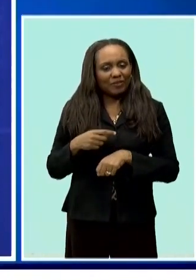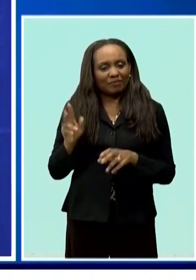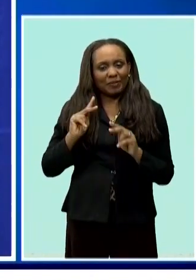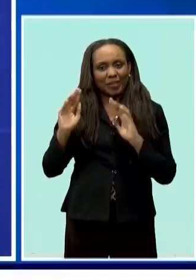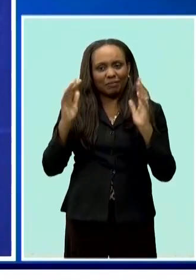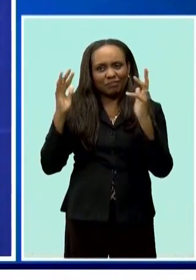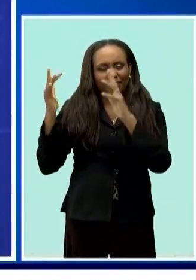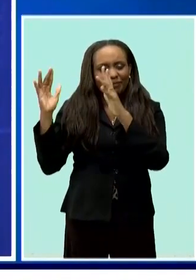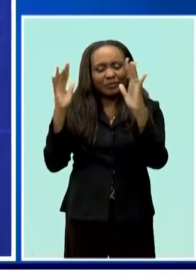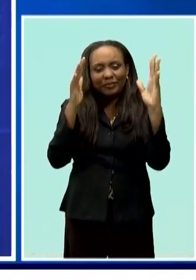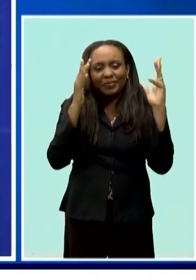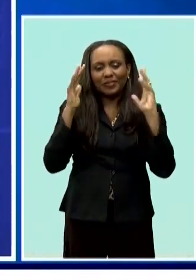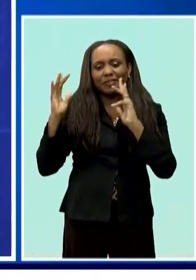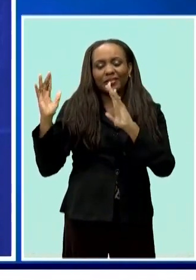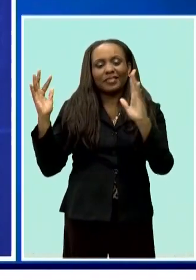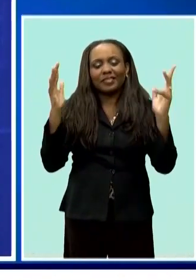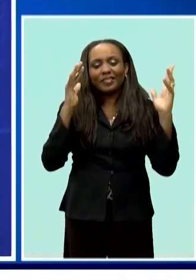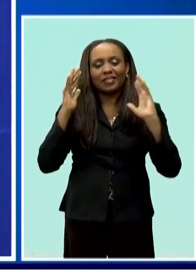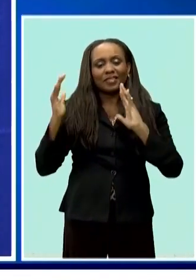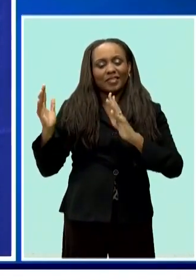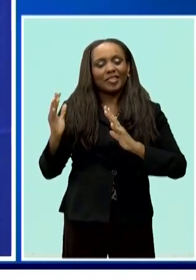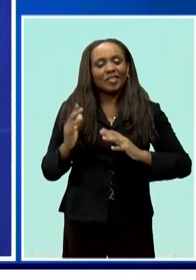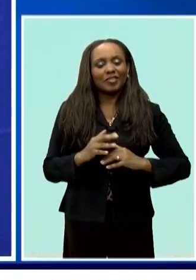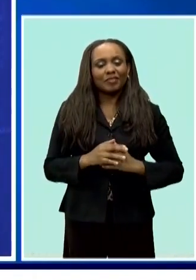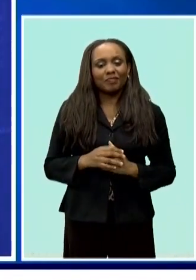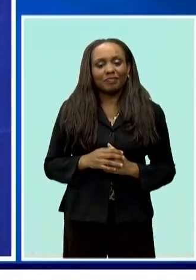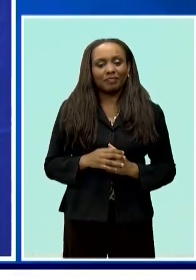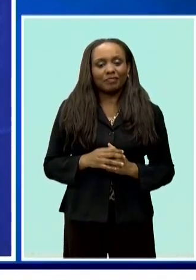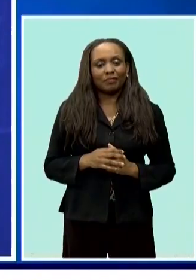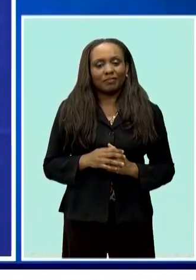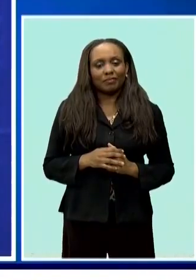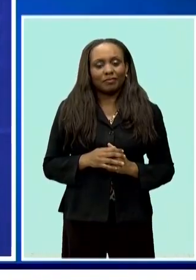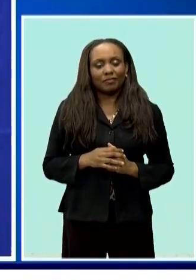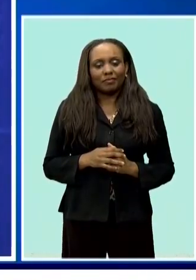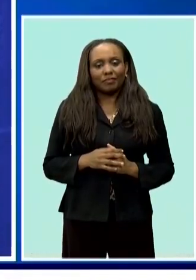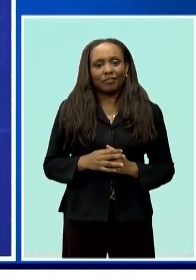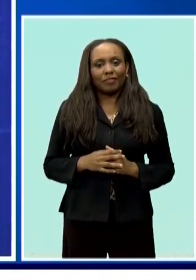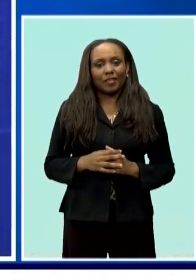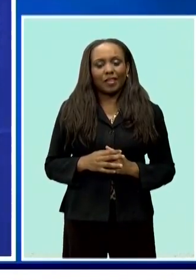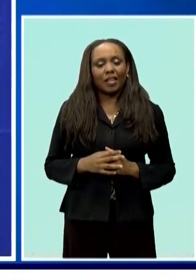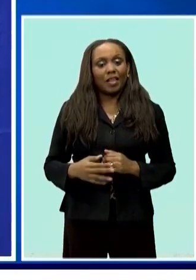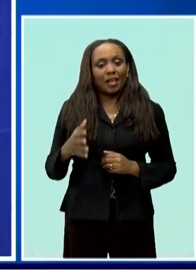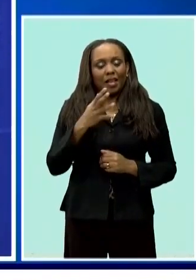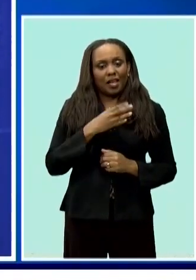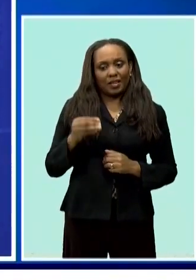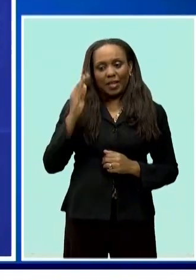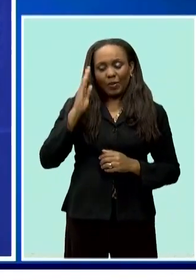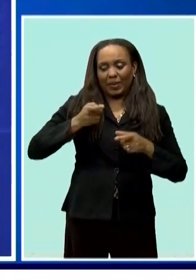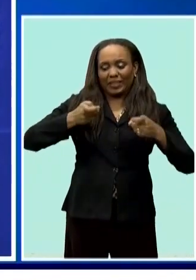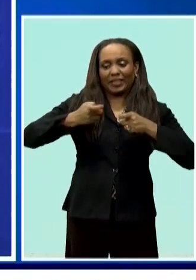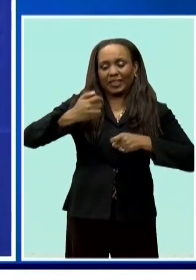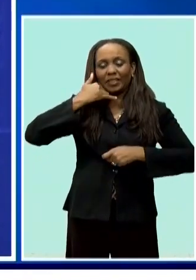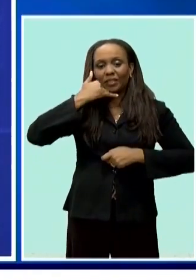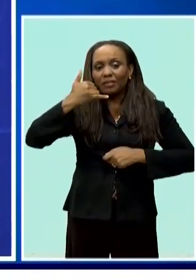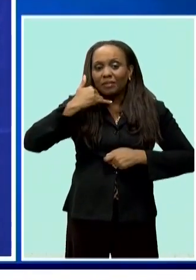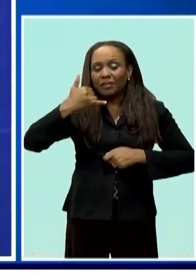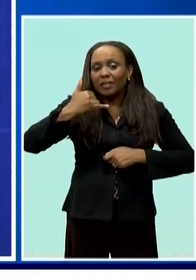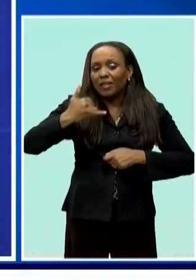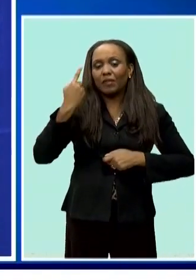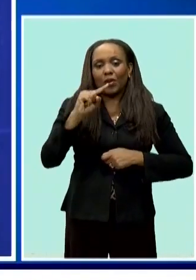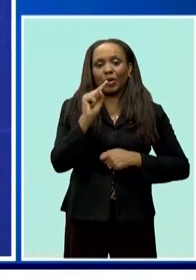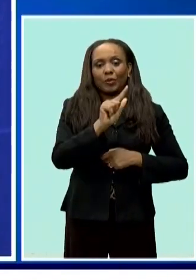helpline. Pivotal to this project, very pivotal, there are a lot of them here, are the 30